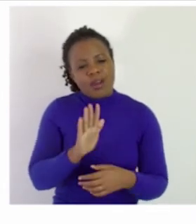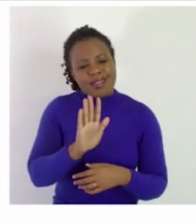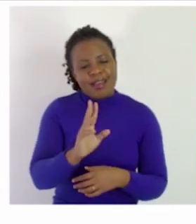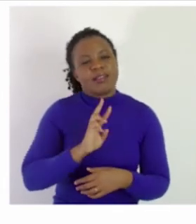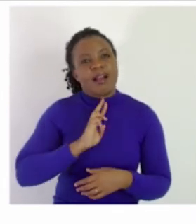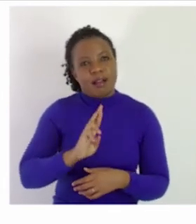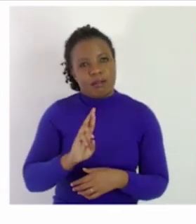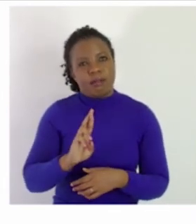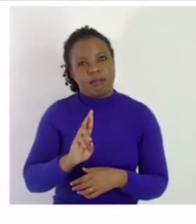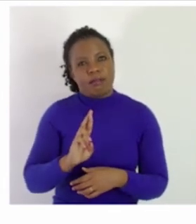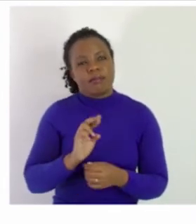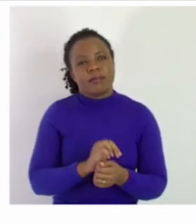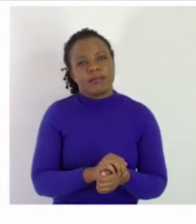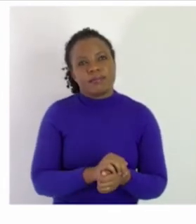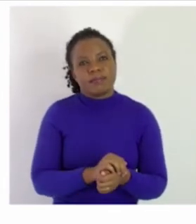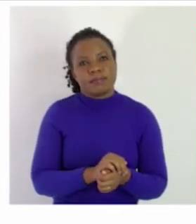apple? All right.